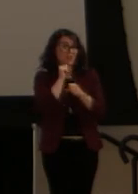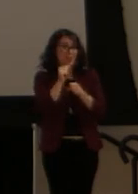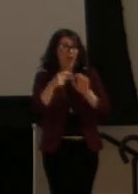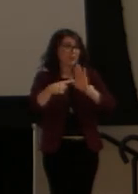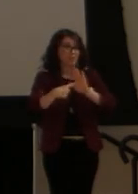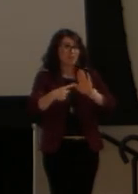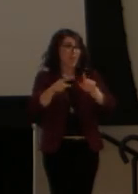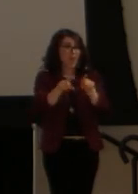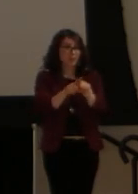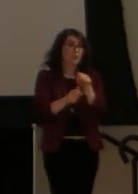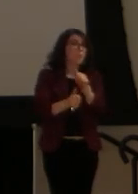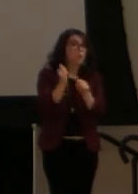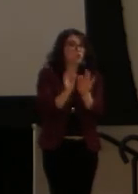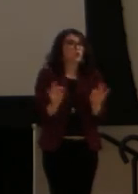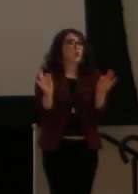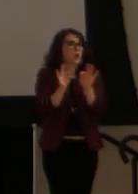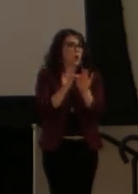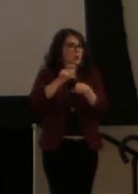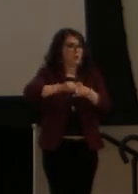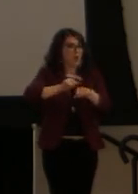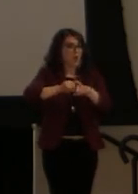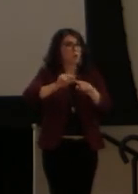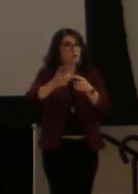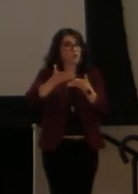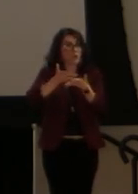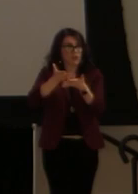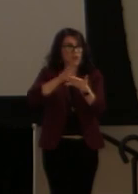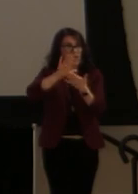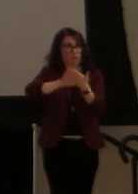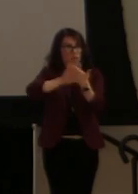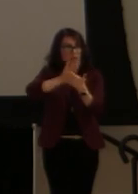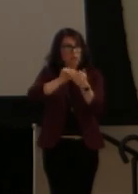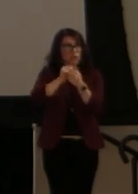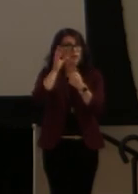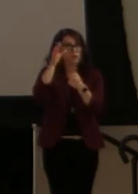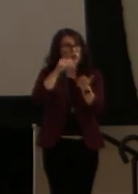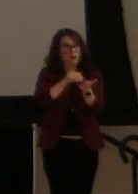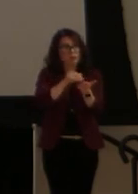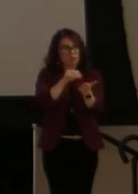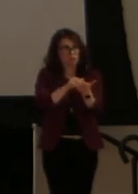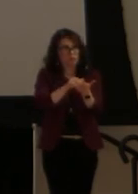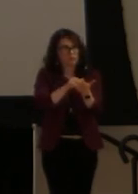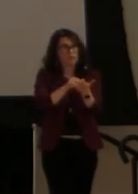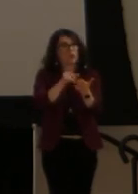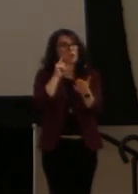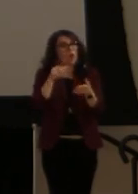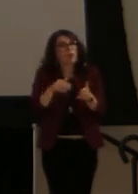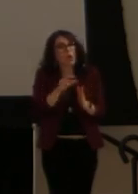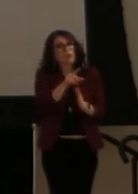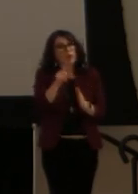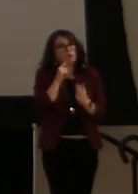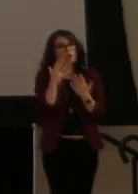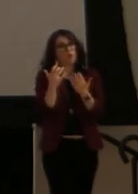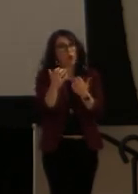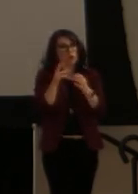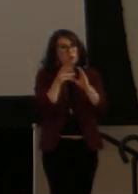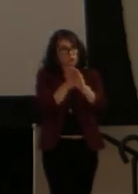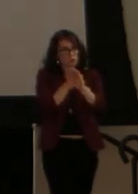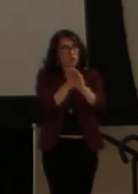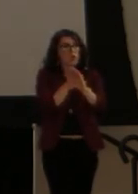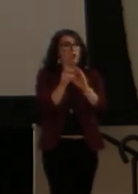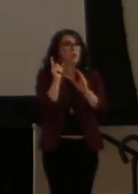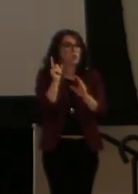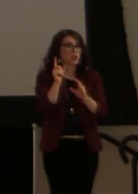the most critical time to interface with future physicians as far as allowing them to want to join